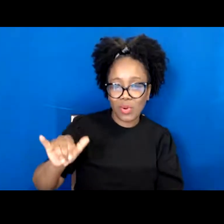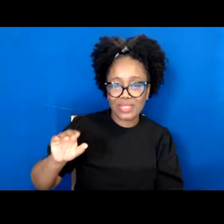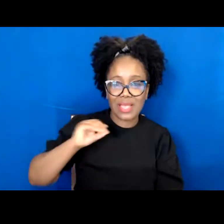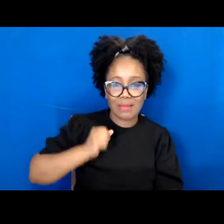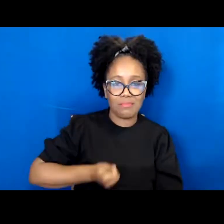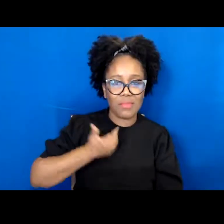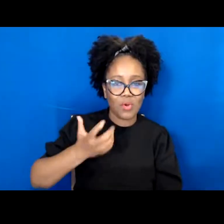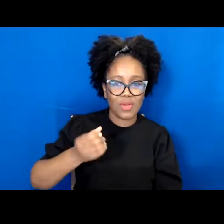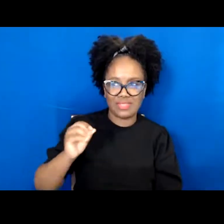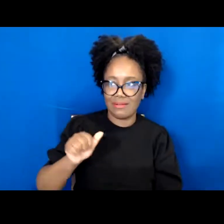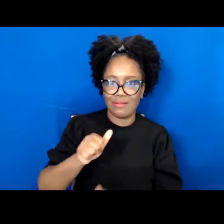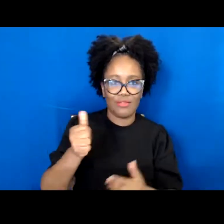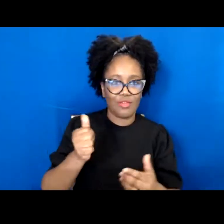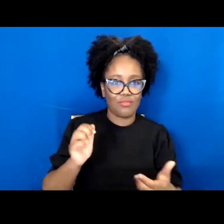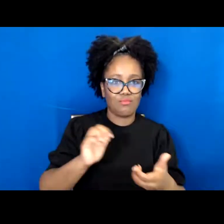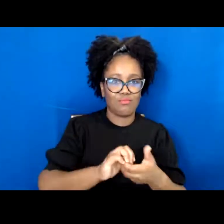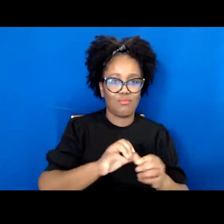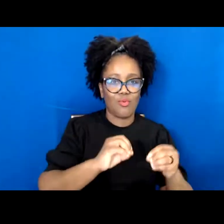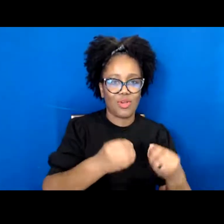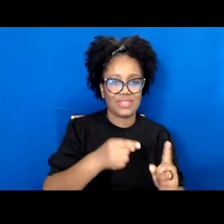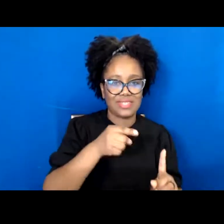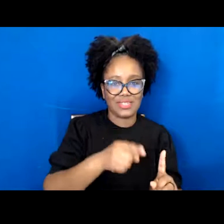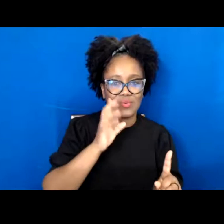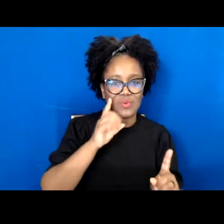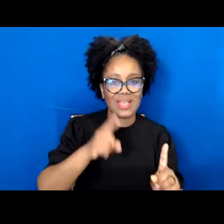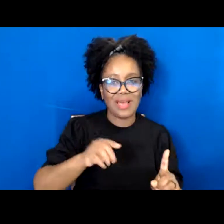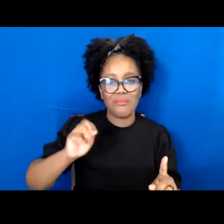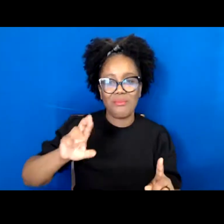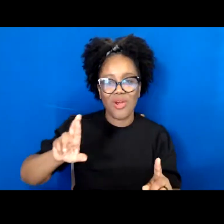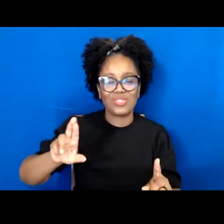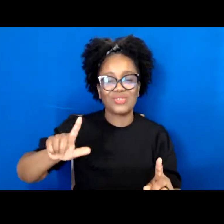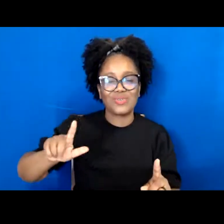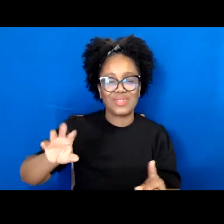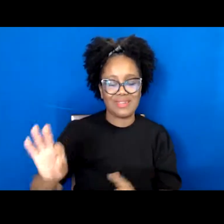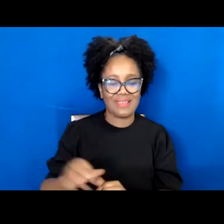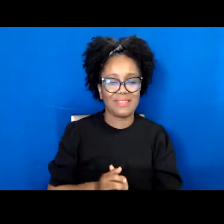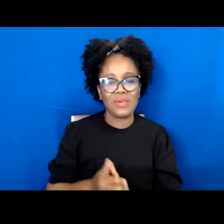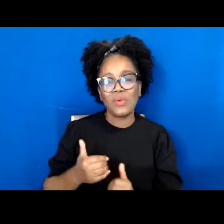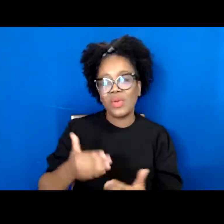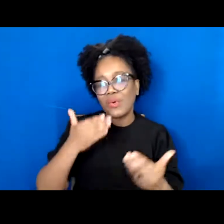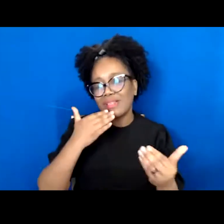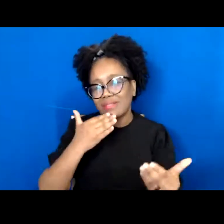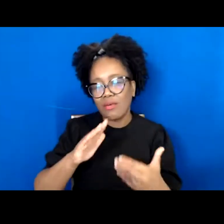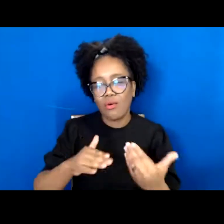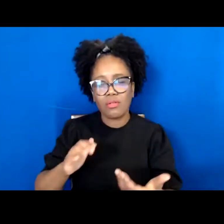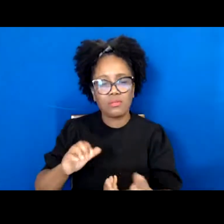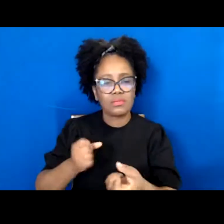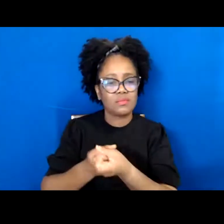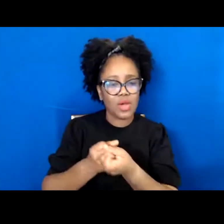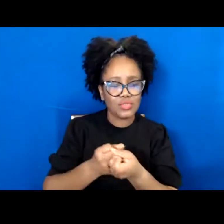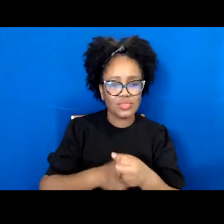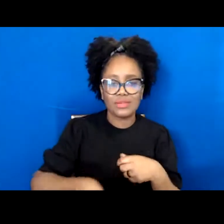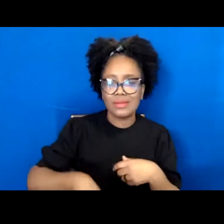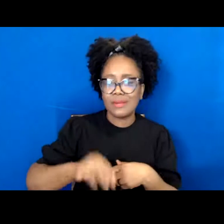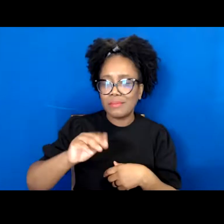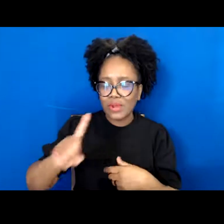your calendars. CityLit thanks the Maryland Centers for Creative Classrooms, Maryland Humanities, Arts Education in Maryland Schools,